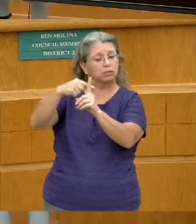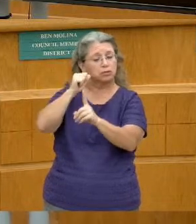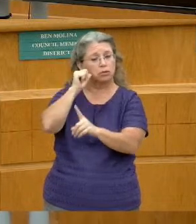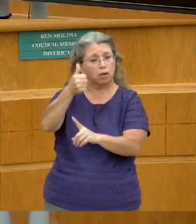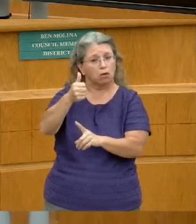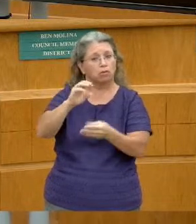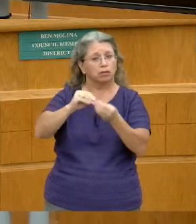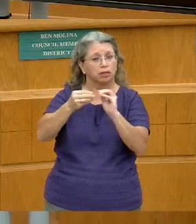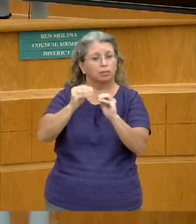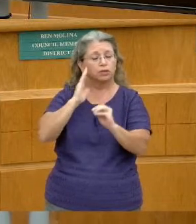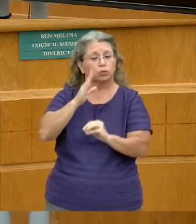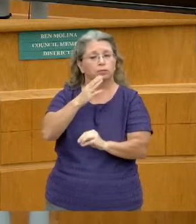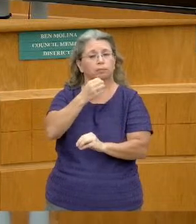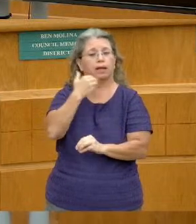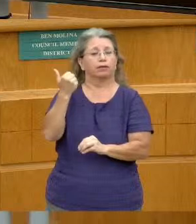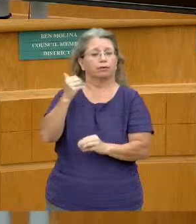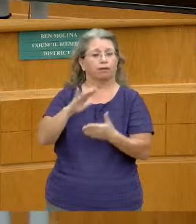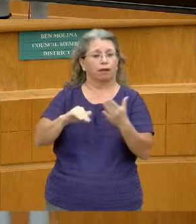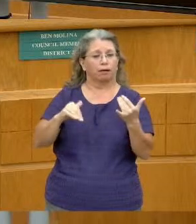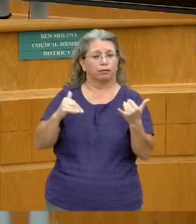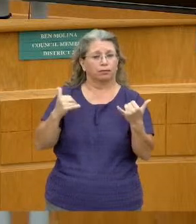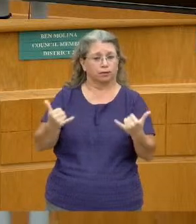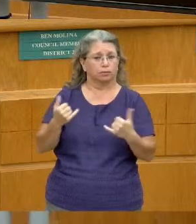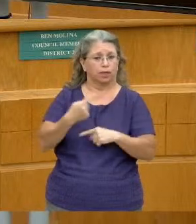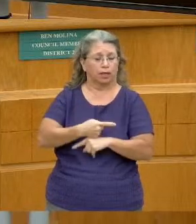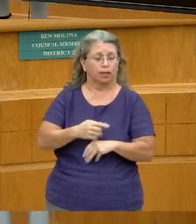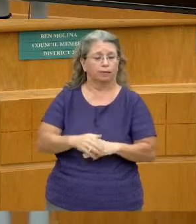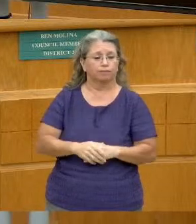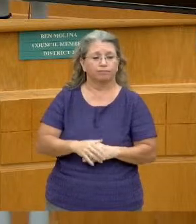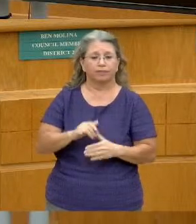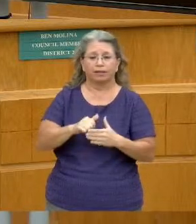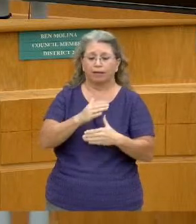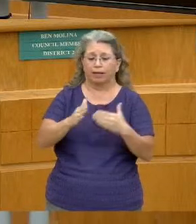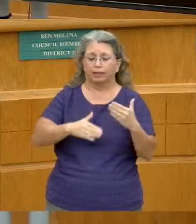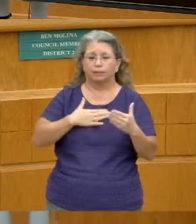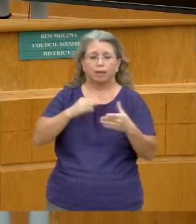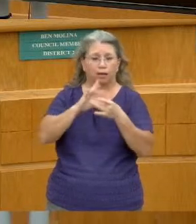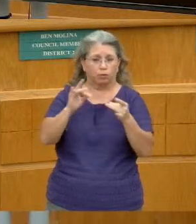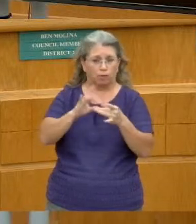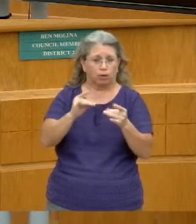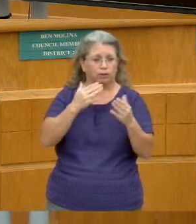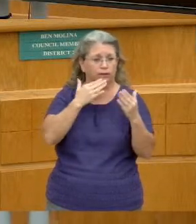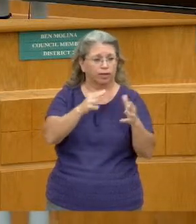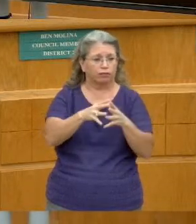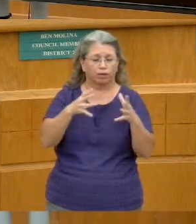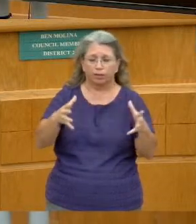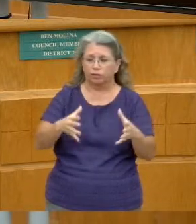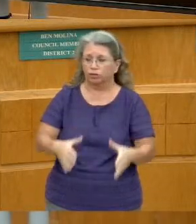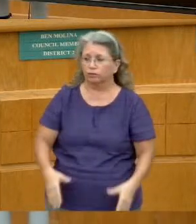numbers will be better than they are today. And that will conclude my remarks. And thank you very much.